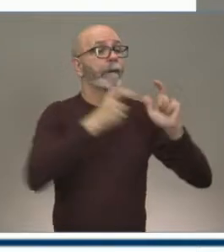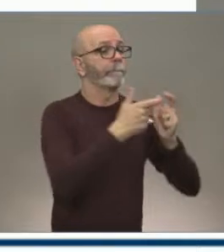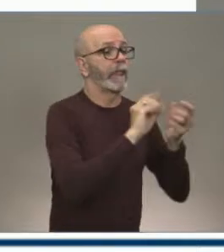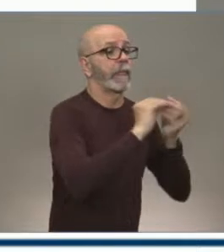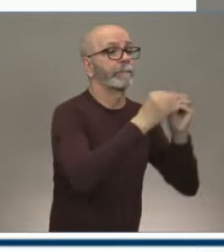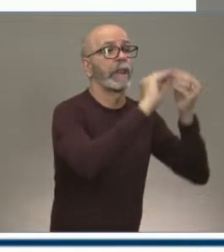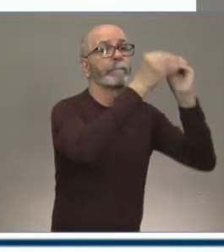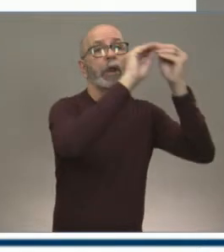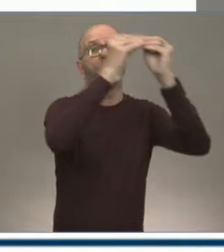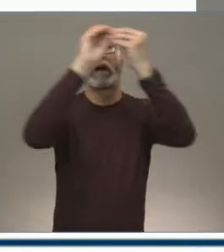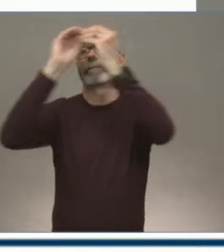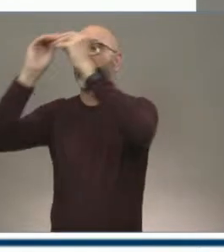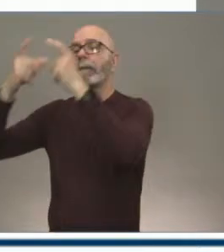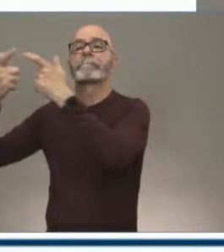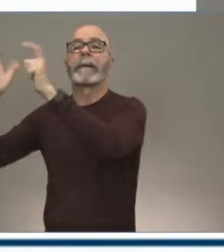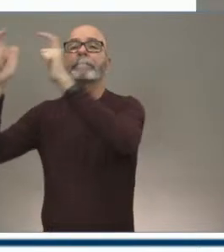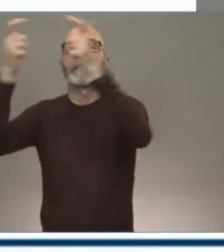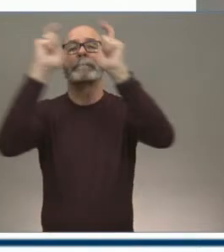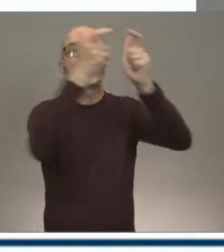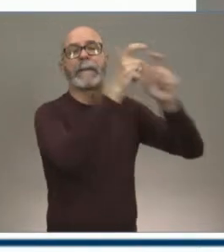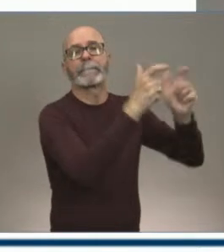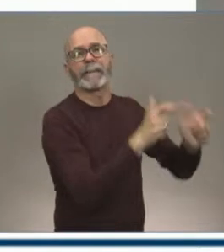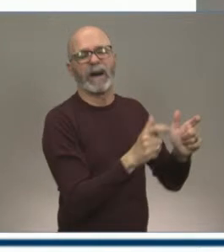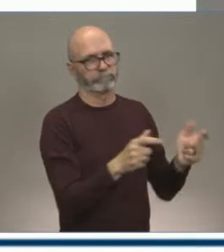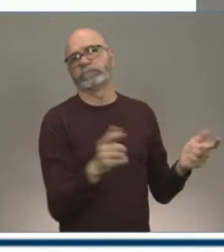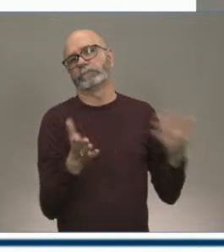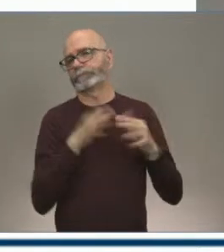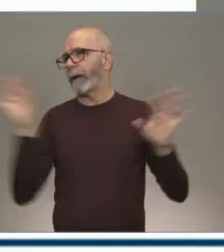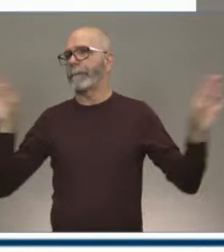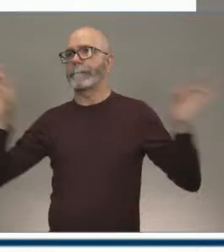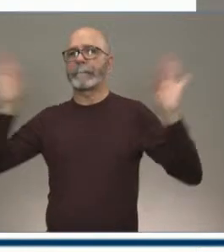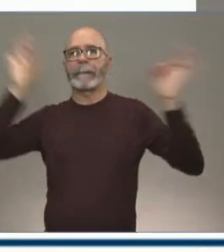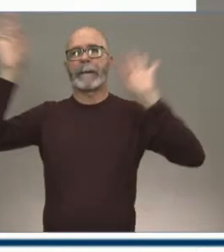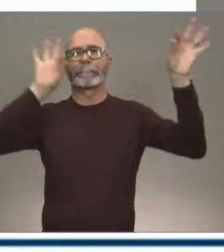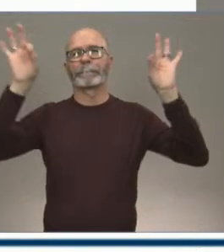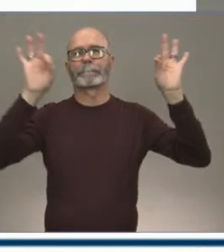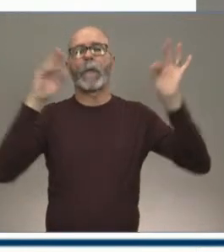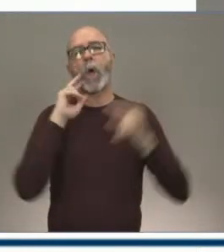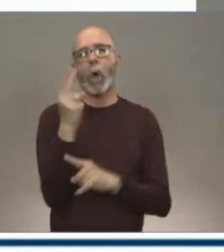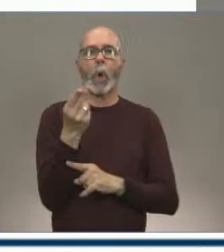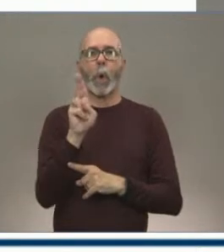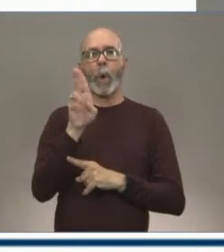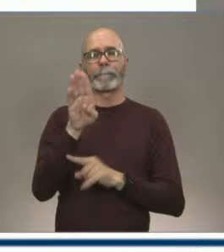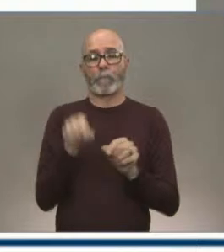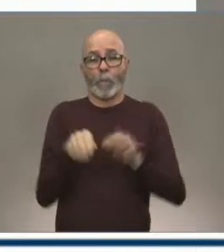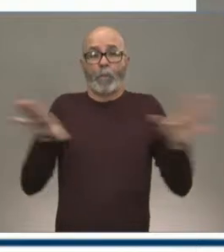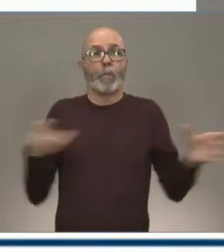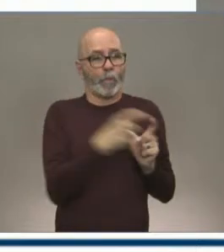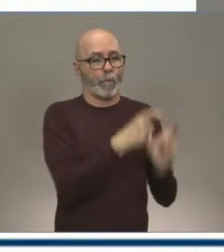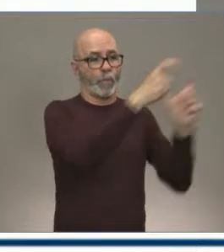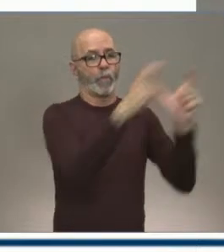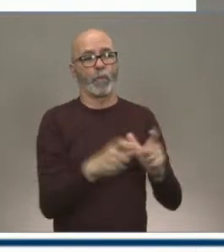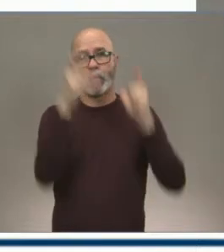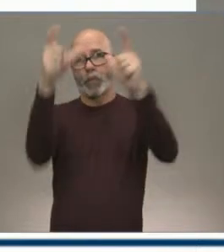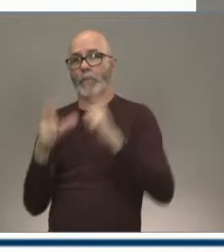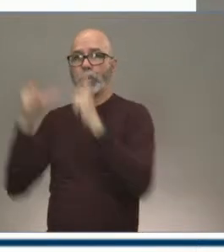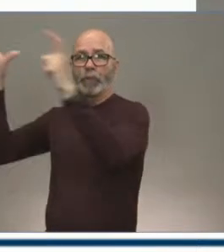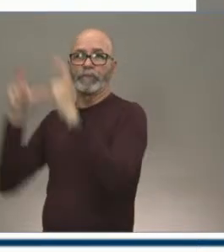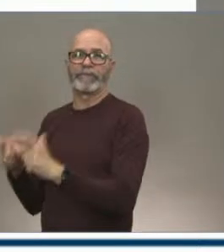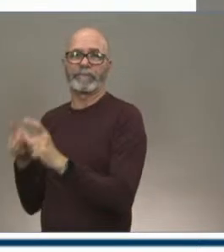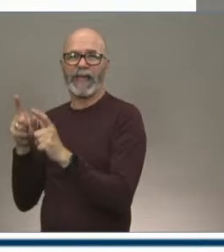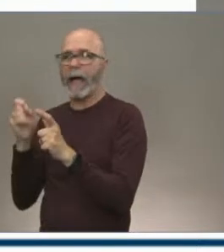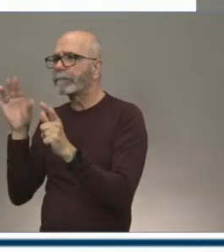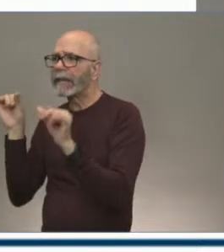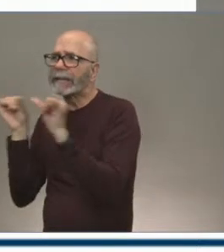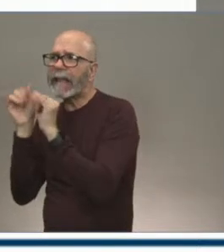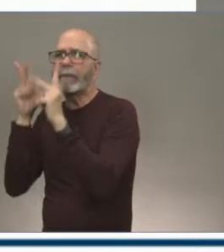clearly those communities are kind of hubs for the geographic area around them, and they, because of their size, that's where you're going to